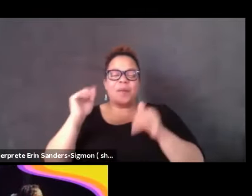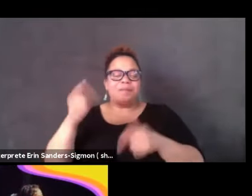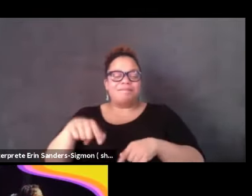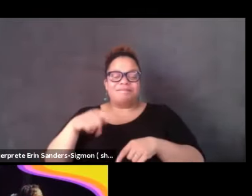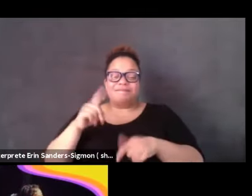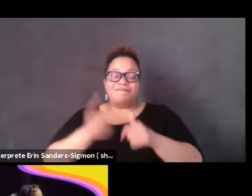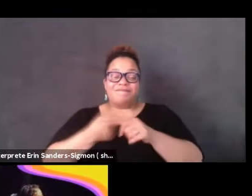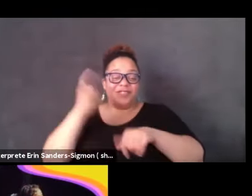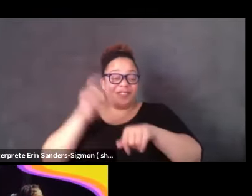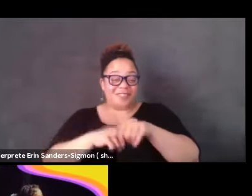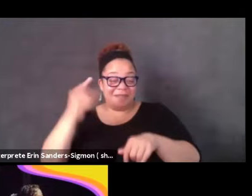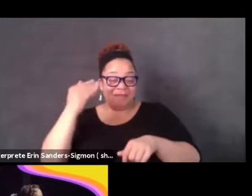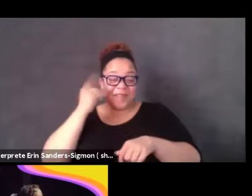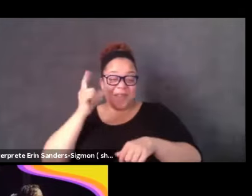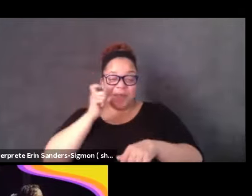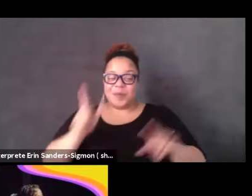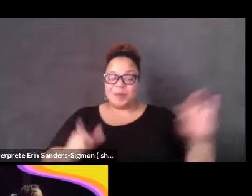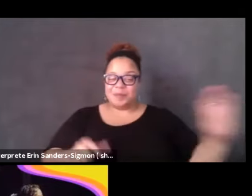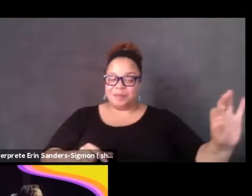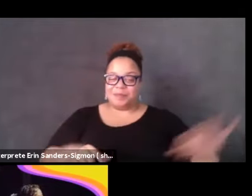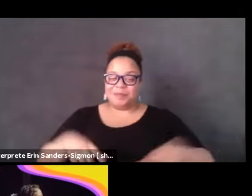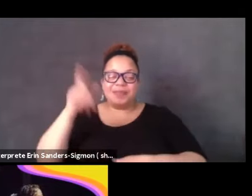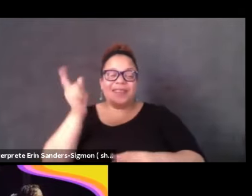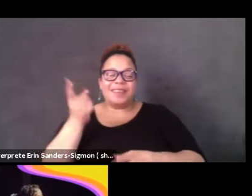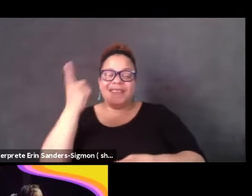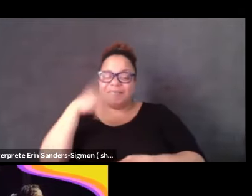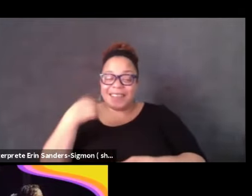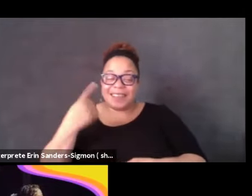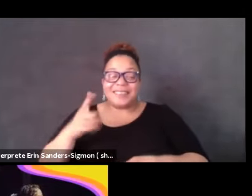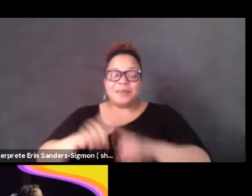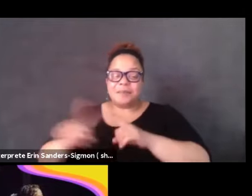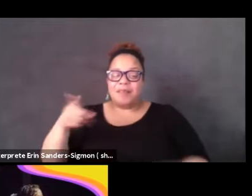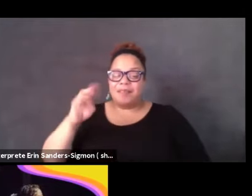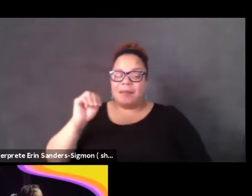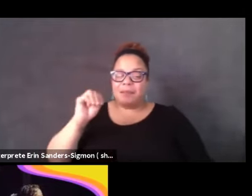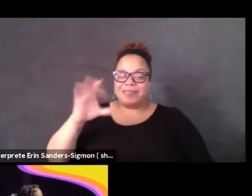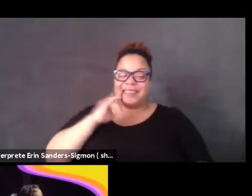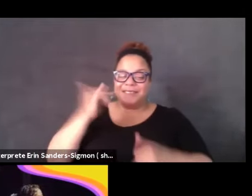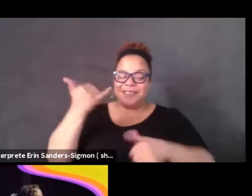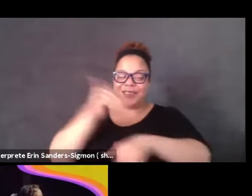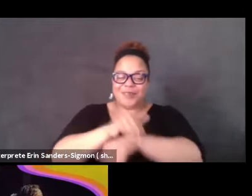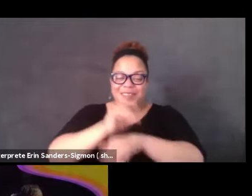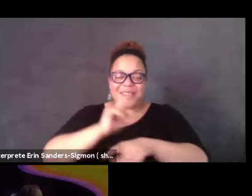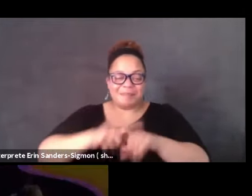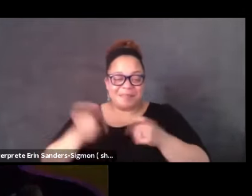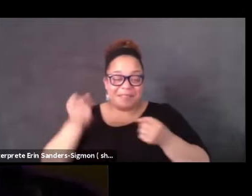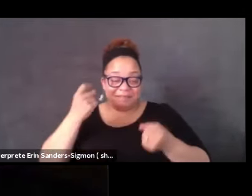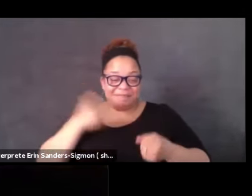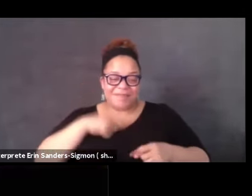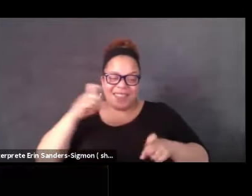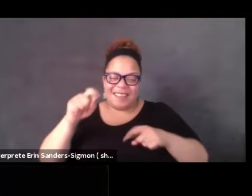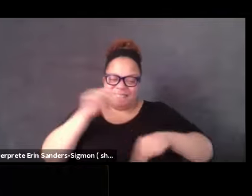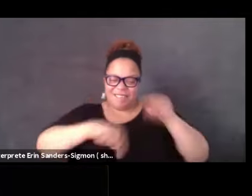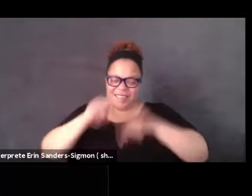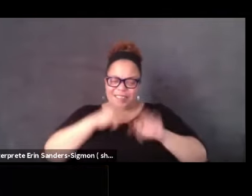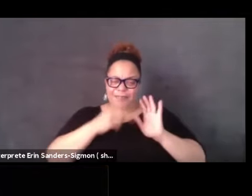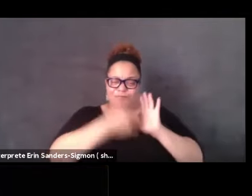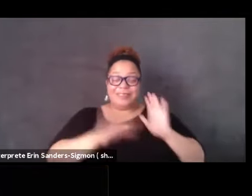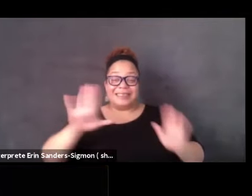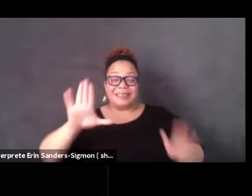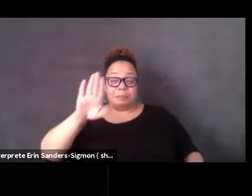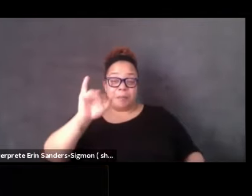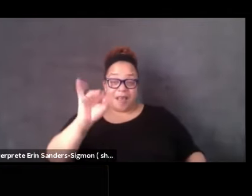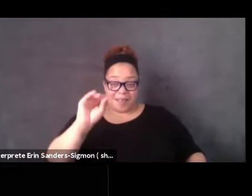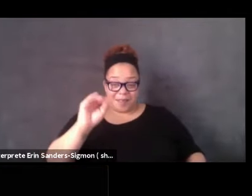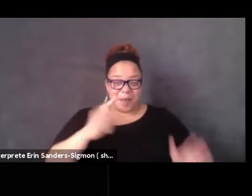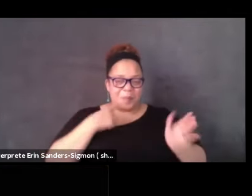MC for this evening, and I gotta give him his flowers and read his bio, y'all. Marc Bamuthi Joseph, your MC